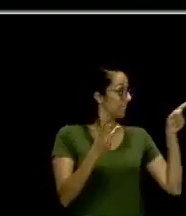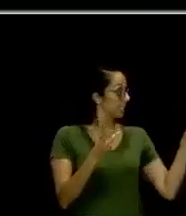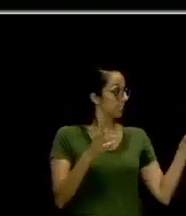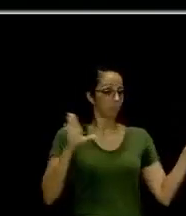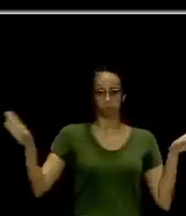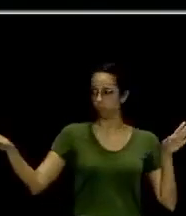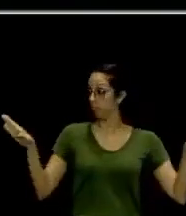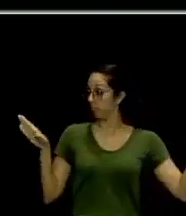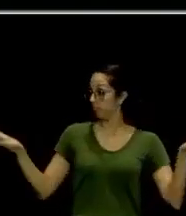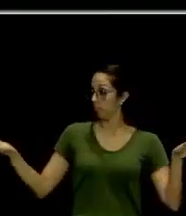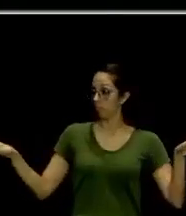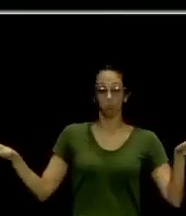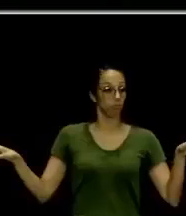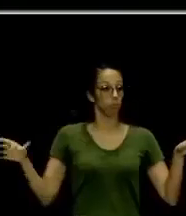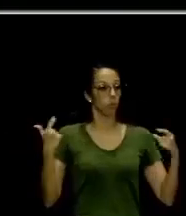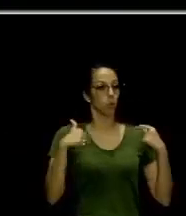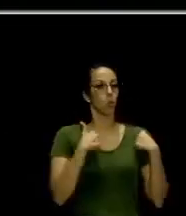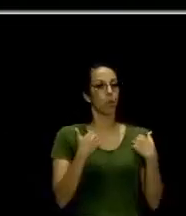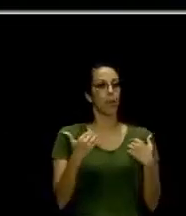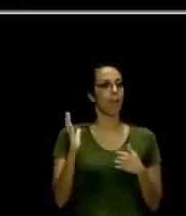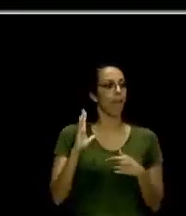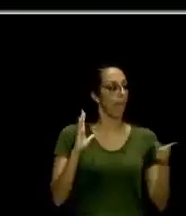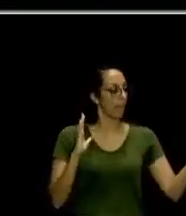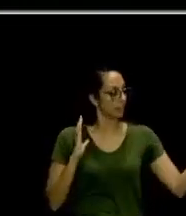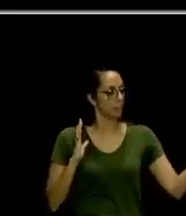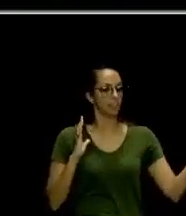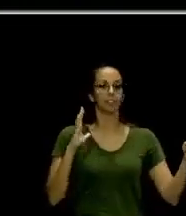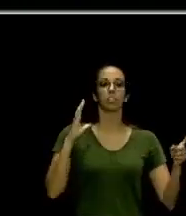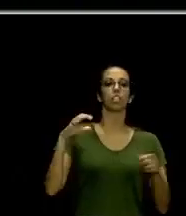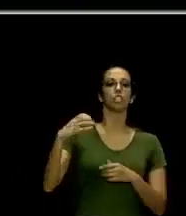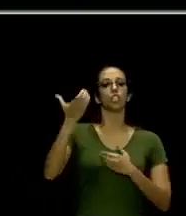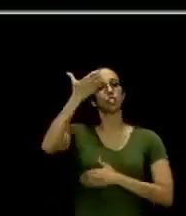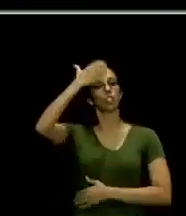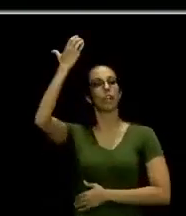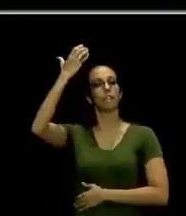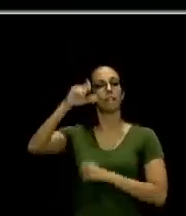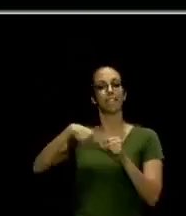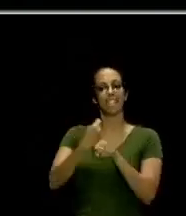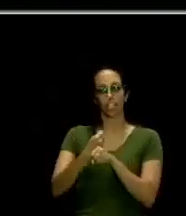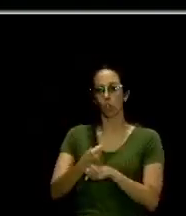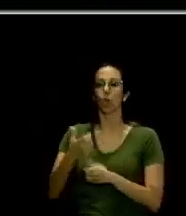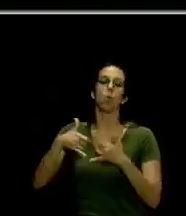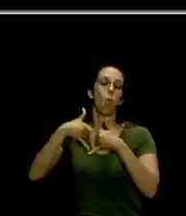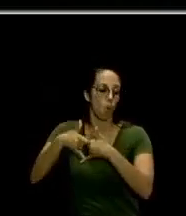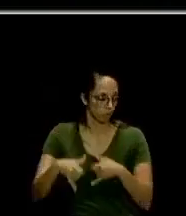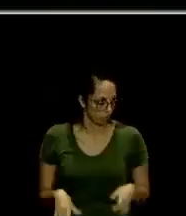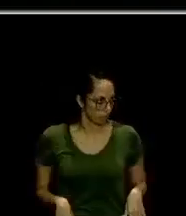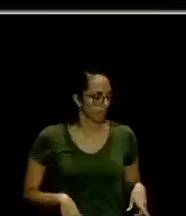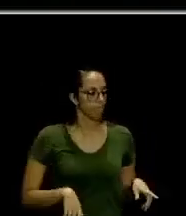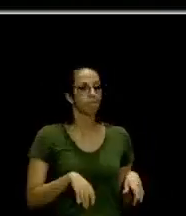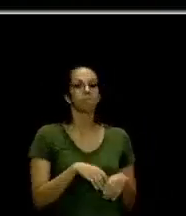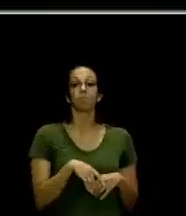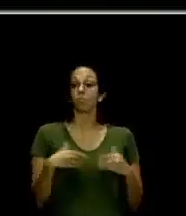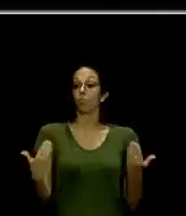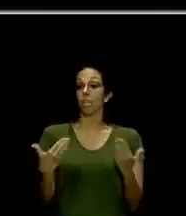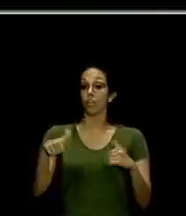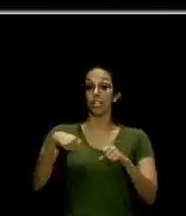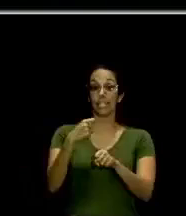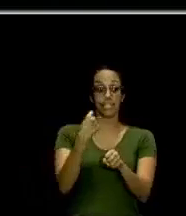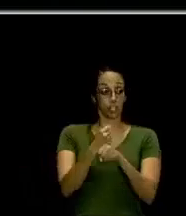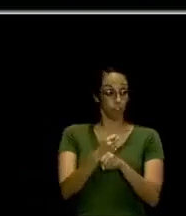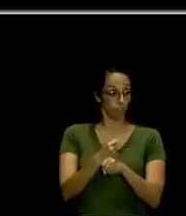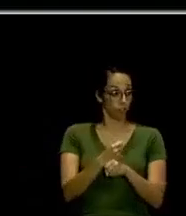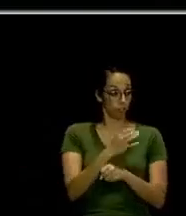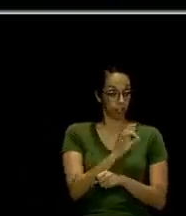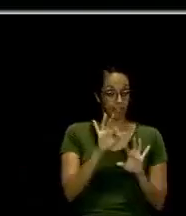sides, we've had our Chef of the Year awards. So this year, we here at the Family Cafe are going to